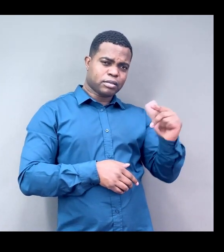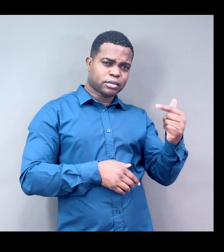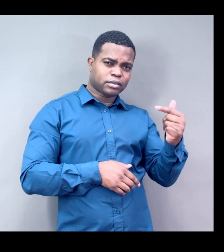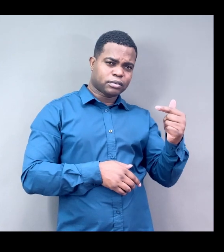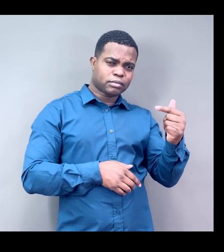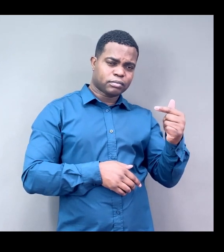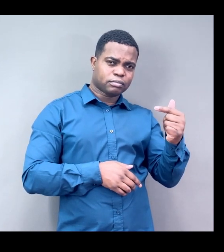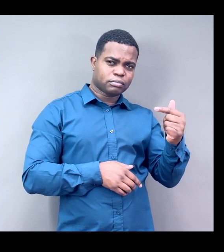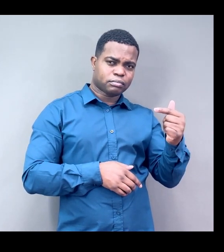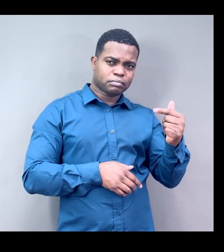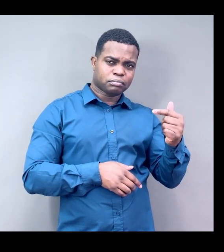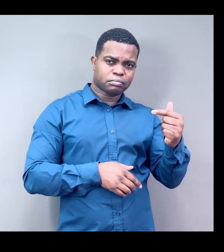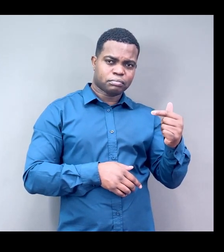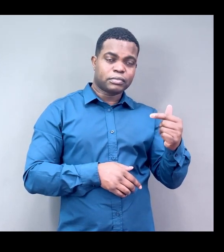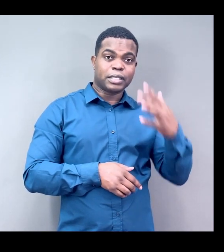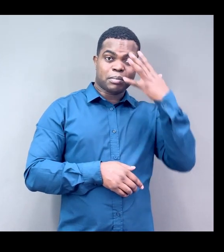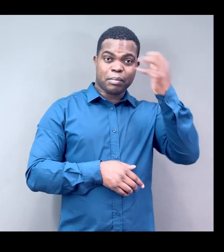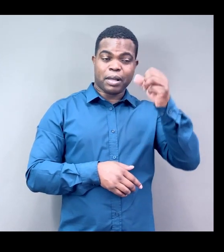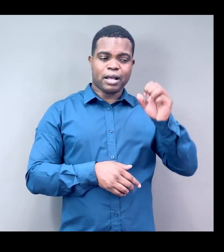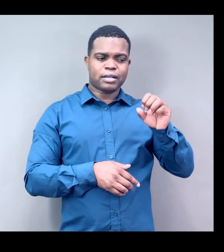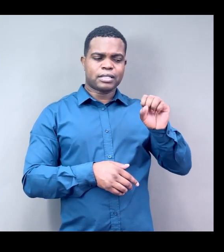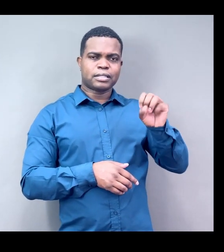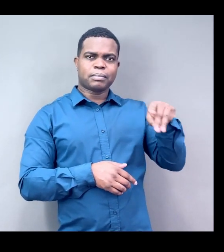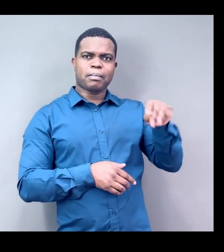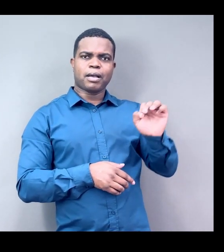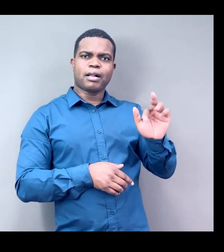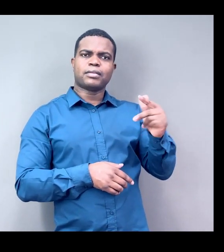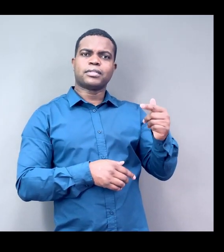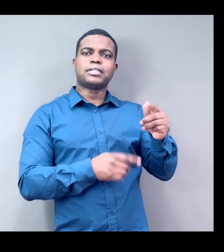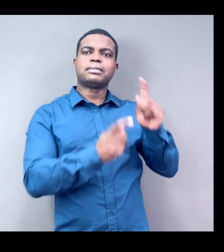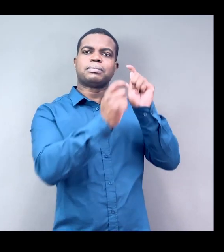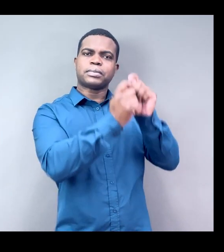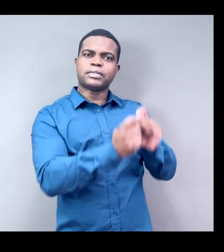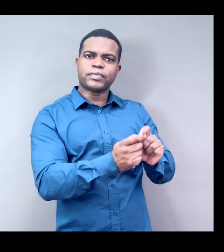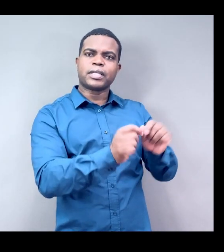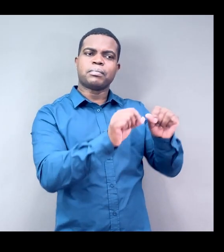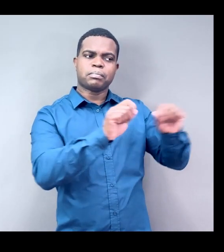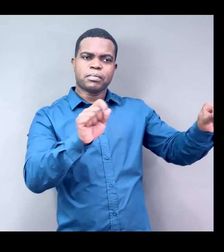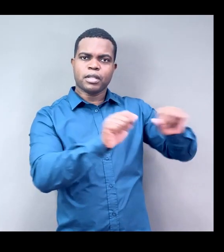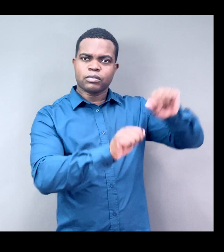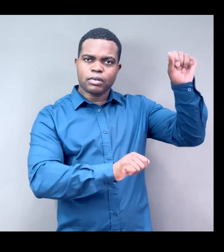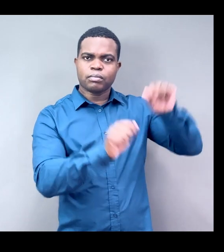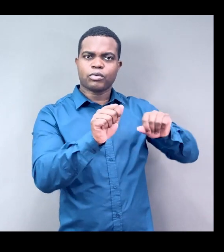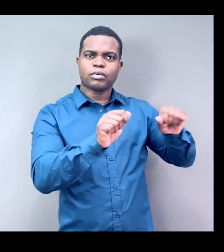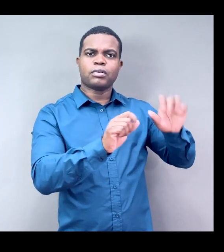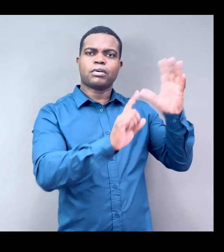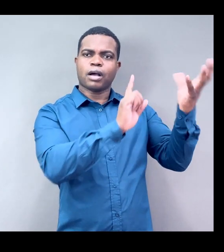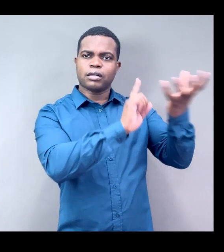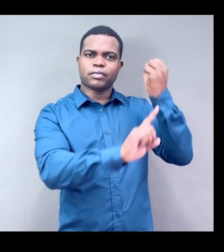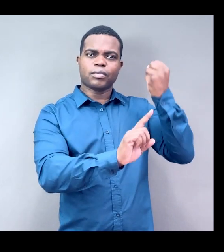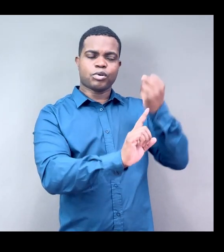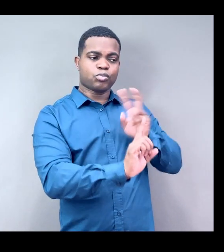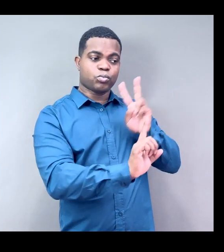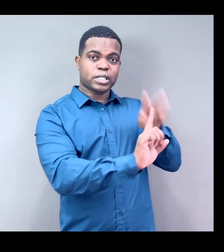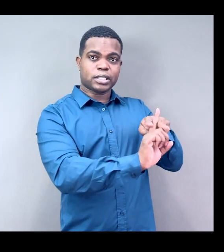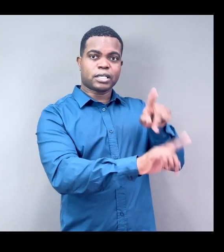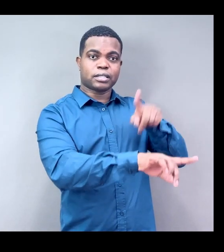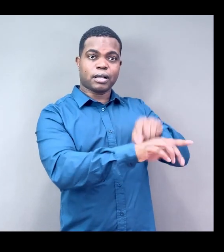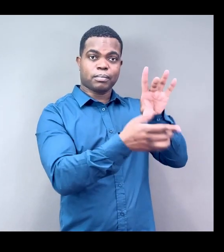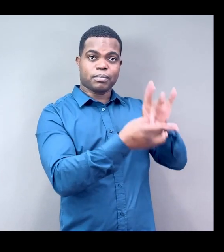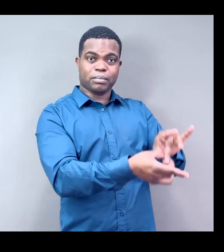the checkbox if they are actually SMART. Remember, SMART: specific,